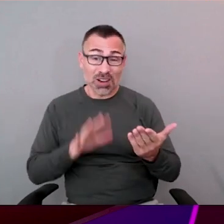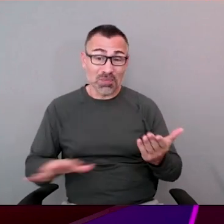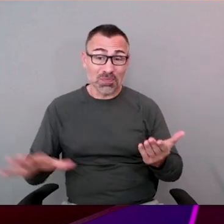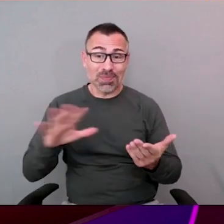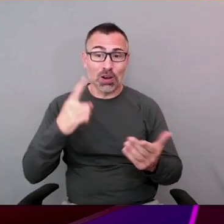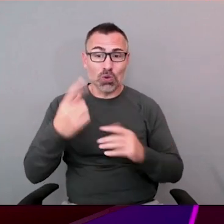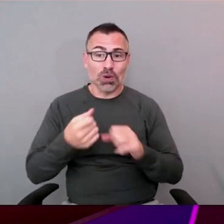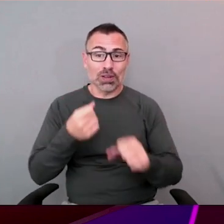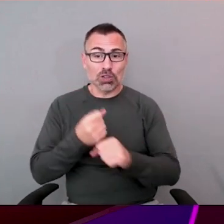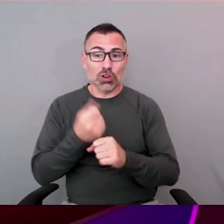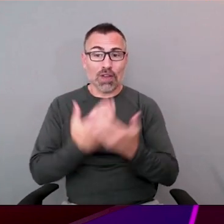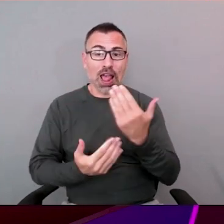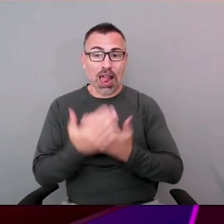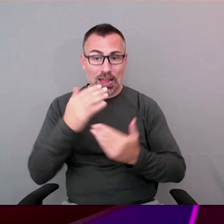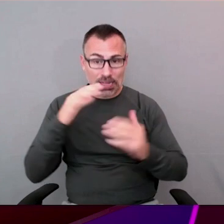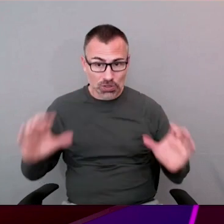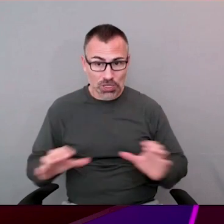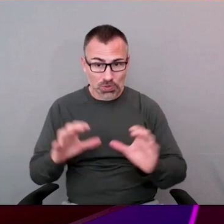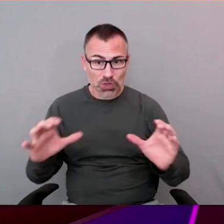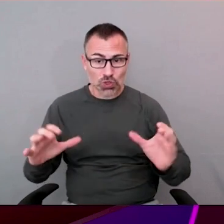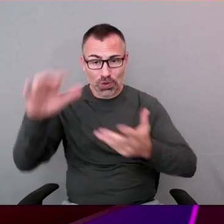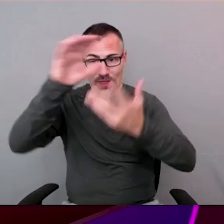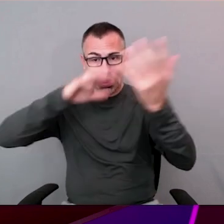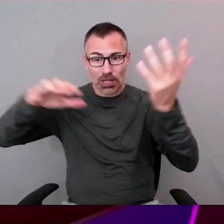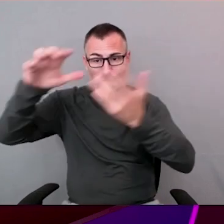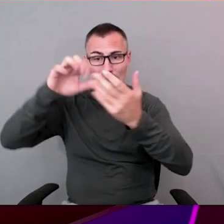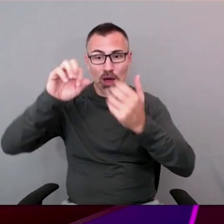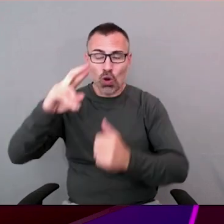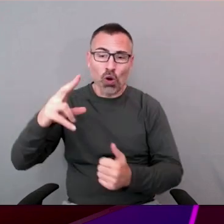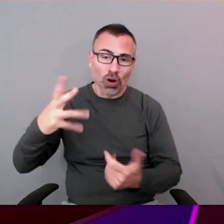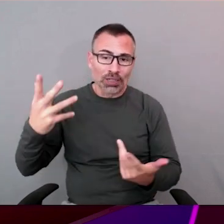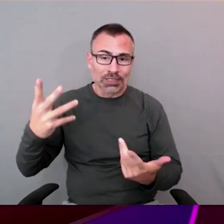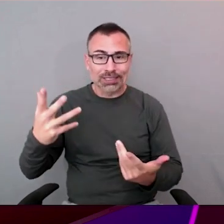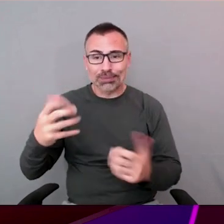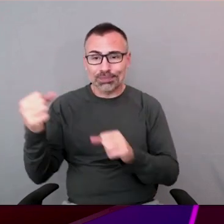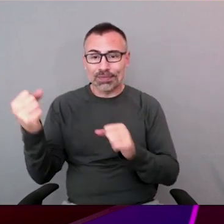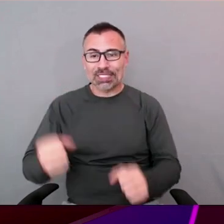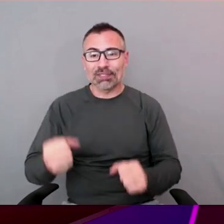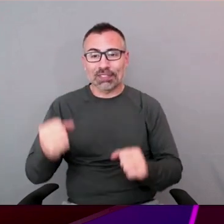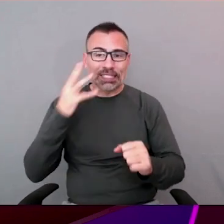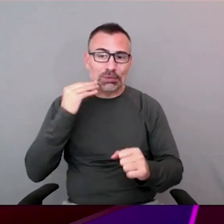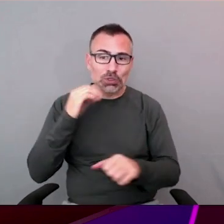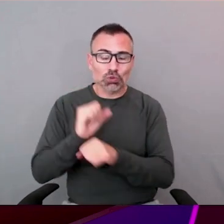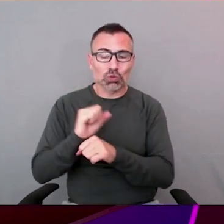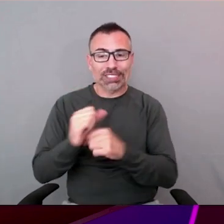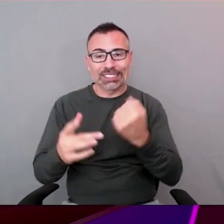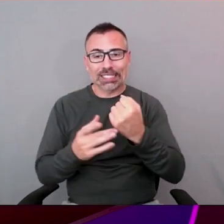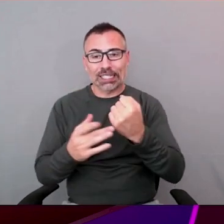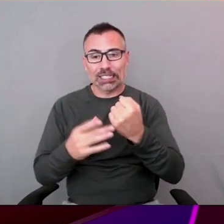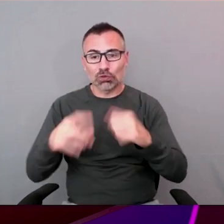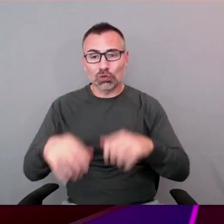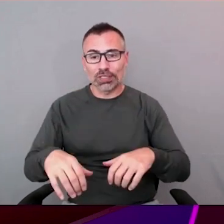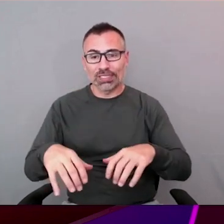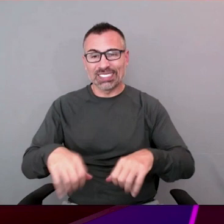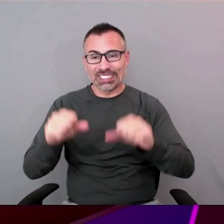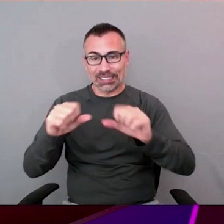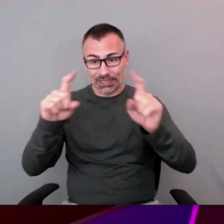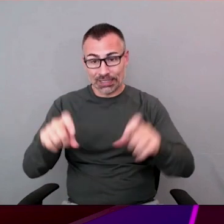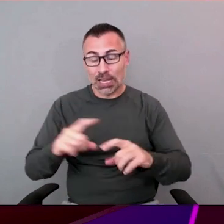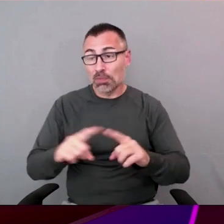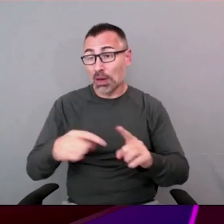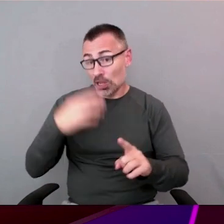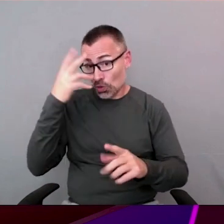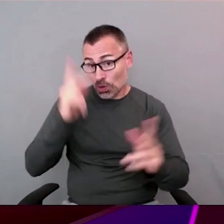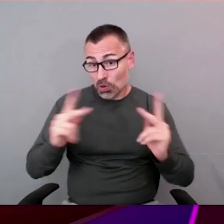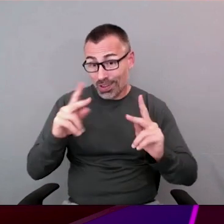of hands-on experience with the cloud or some significant experience working in technology to sit this exam. But I'll say I know people who have sat this exam